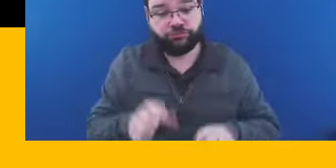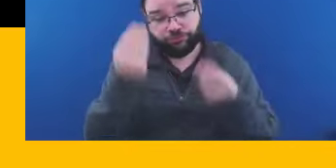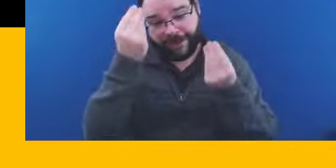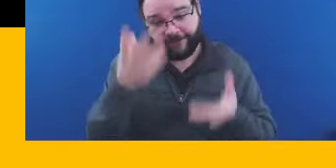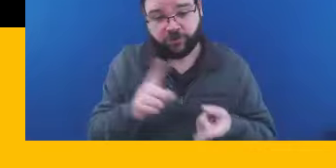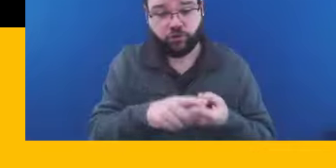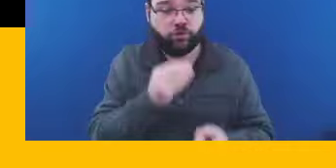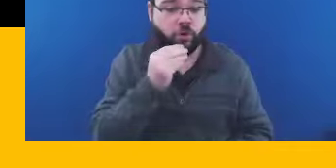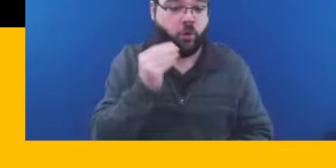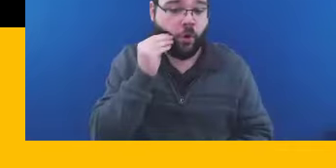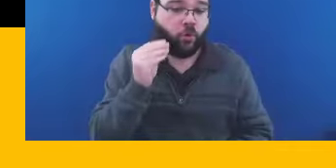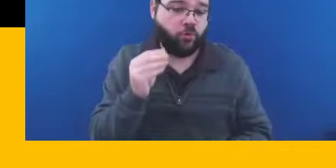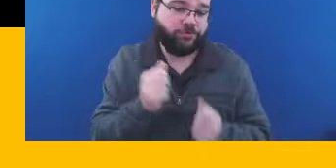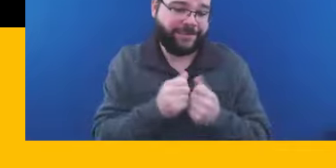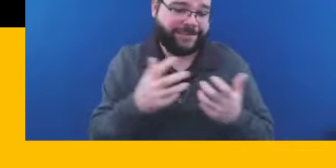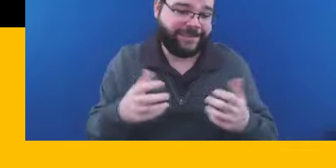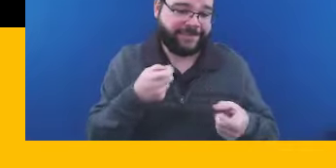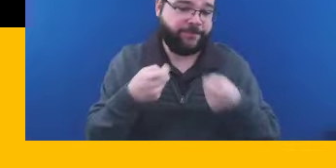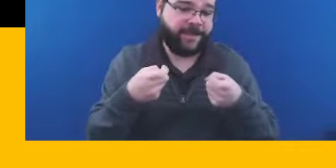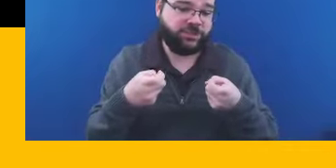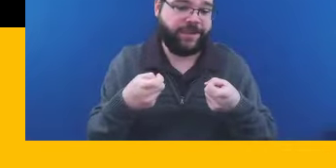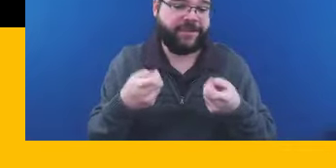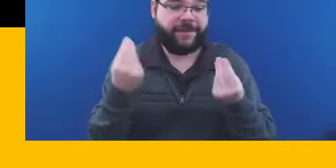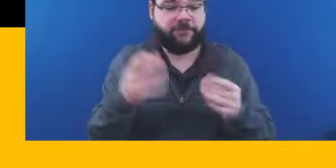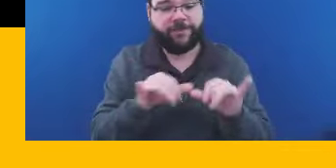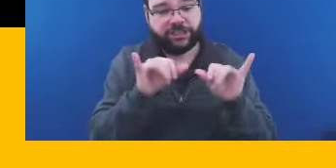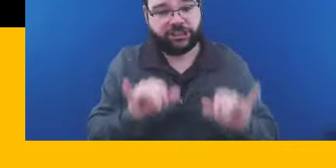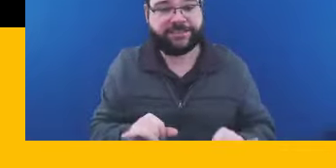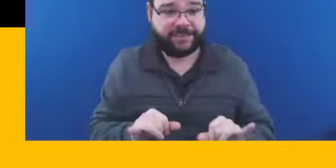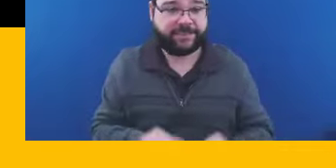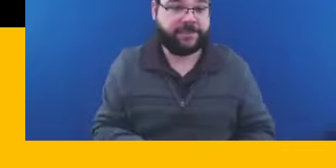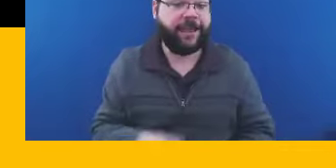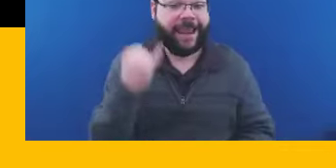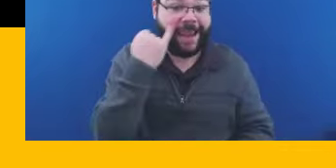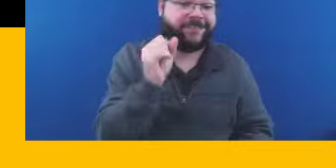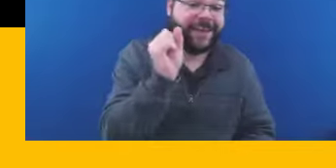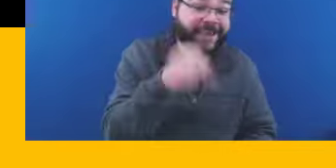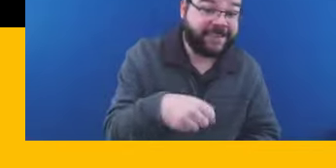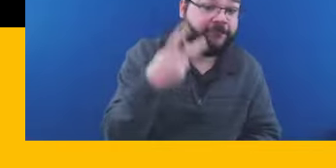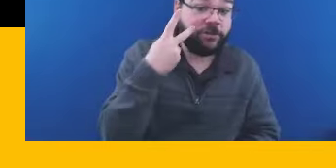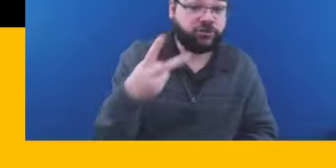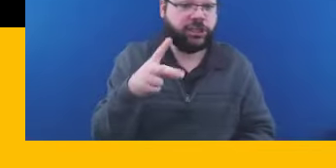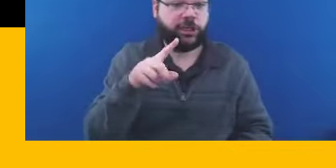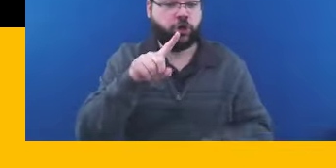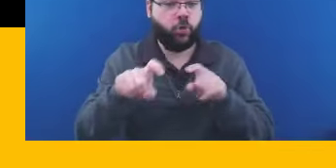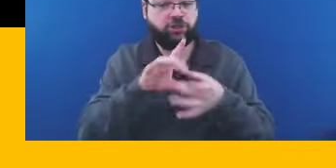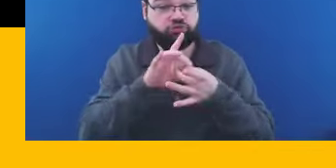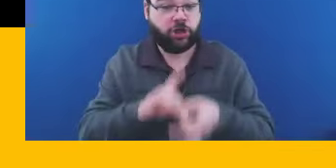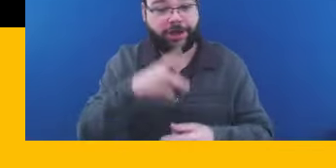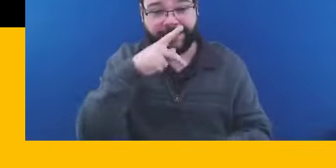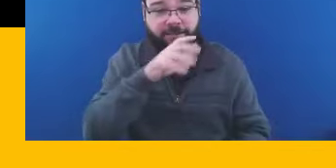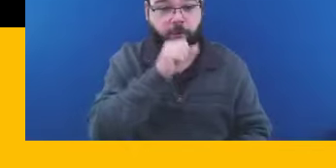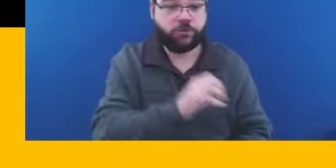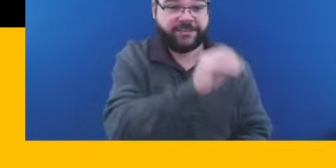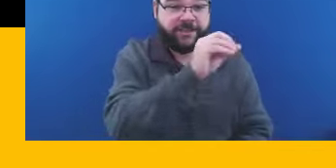yes or no. And then in HMIS, have you seen the new questions about children ages 0 to 5? So while you're answering